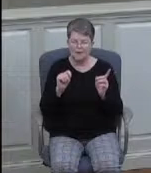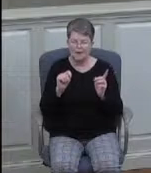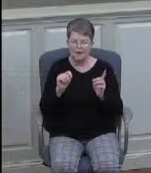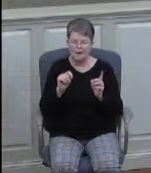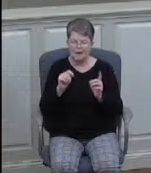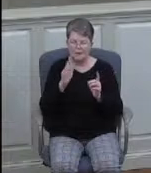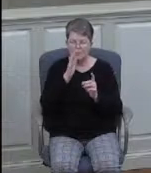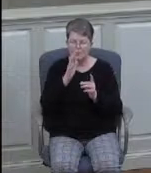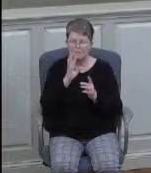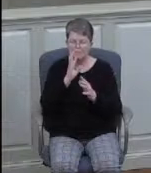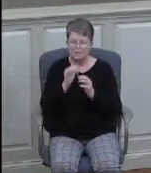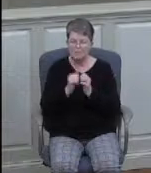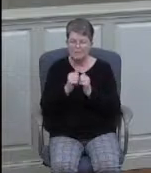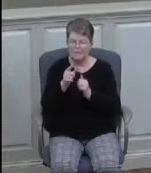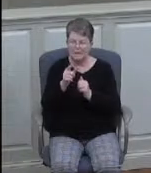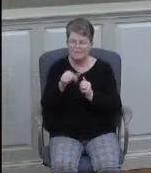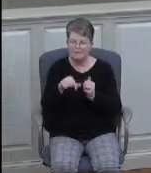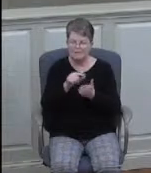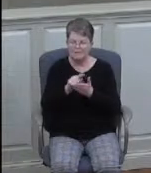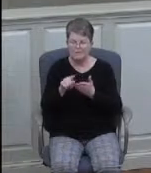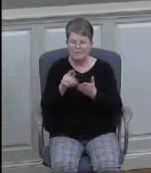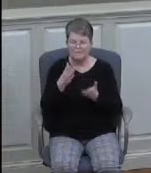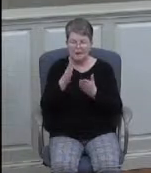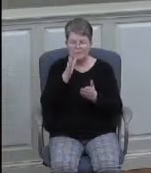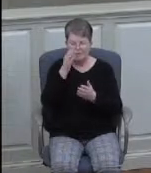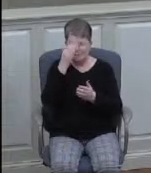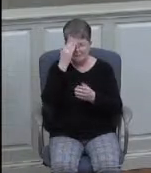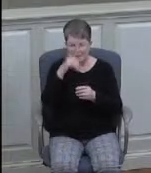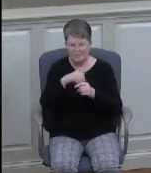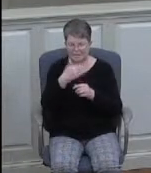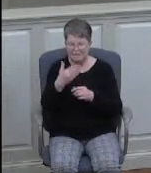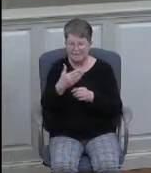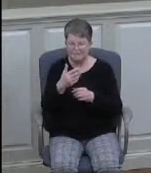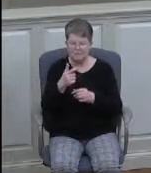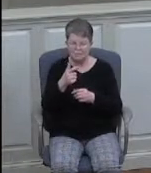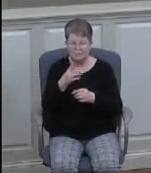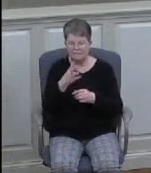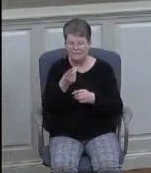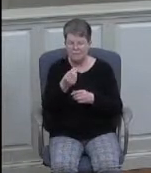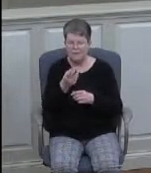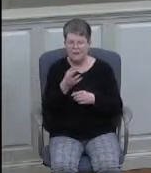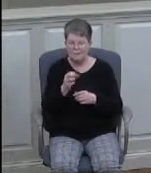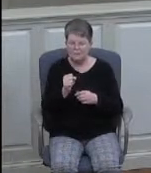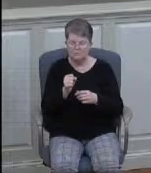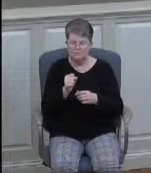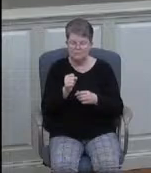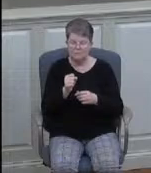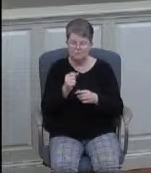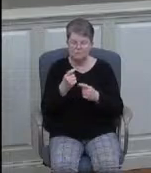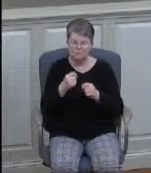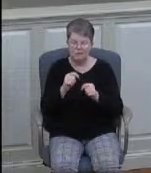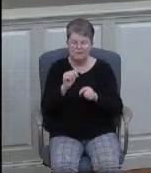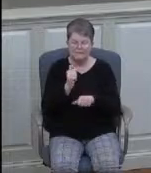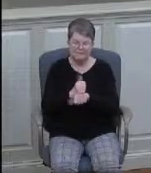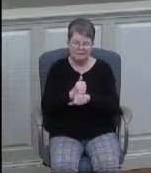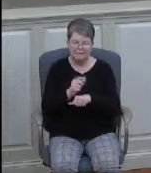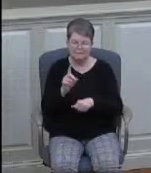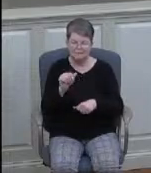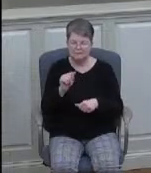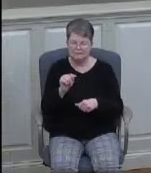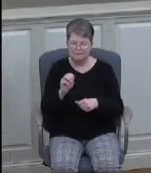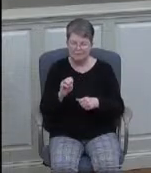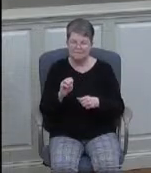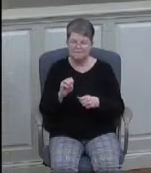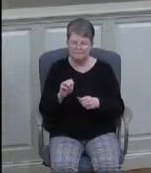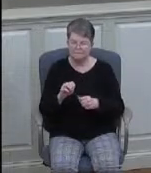with him this week. We'll know probably within the next 24 hours. Mm-hmm. We'll try to set a date and get that